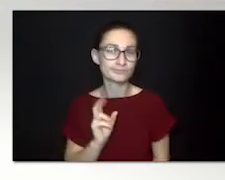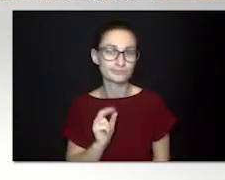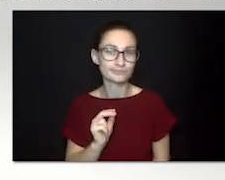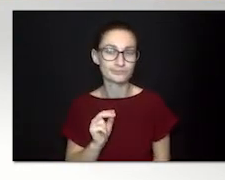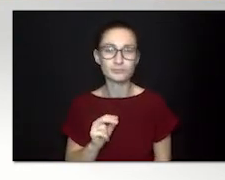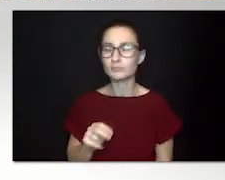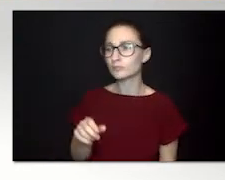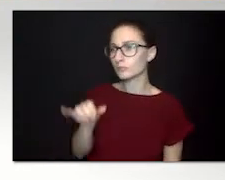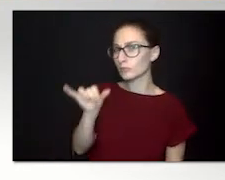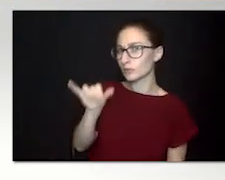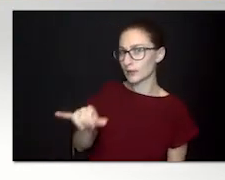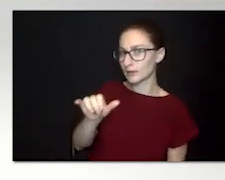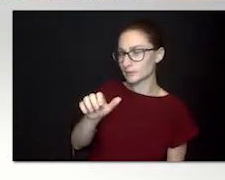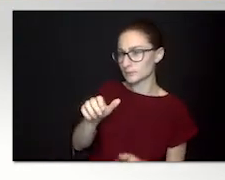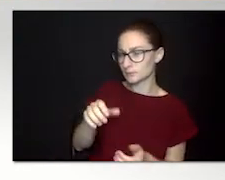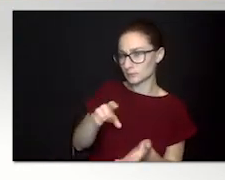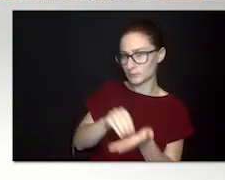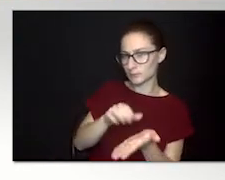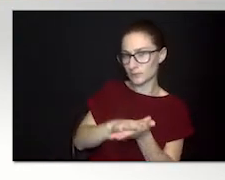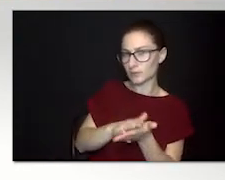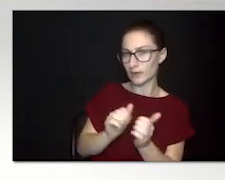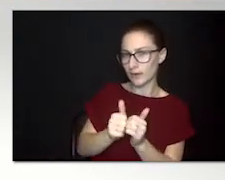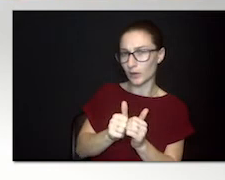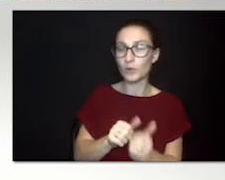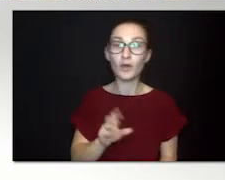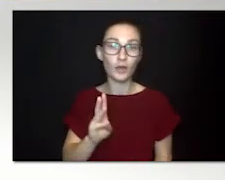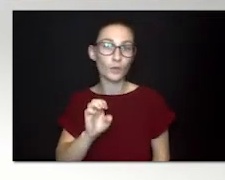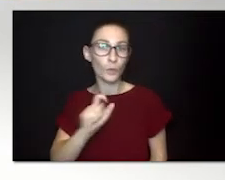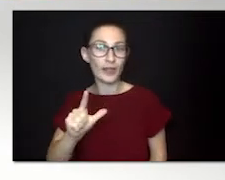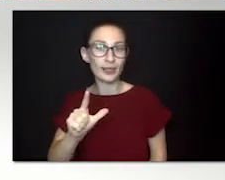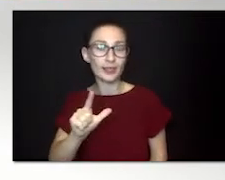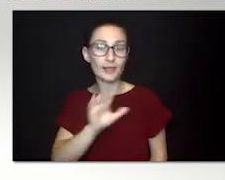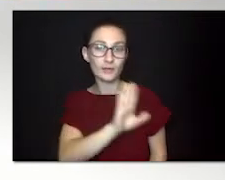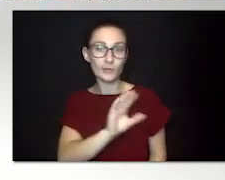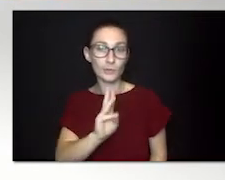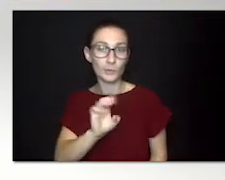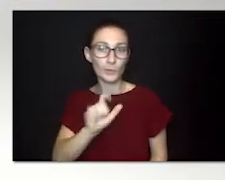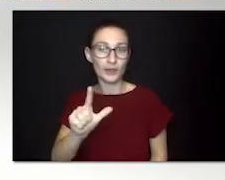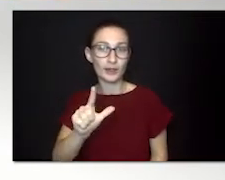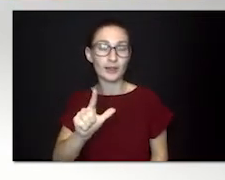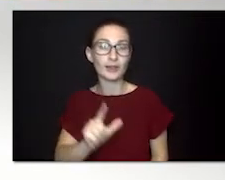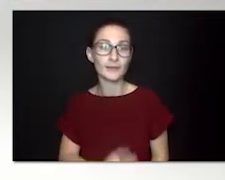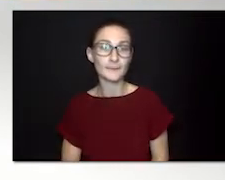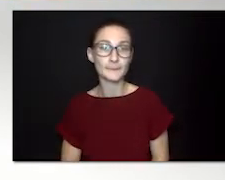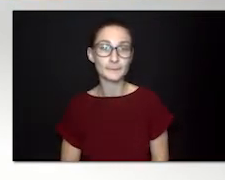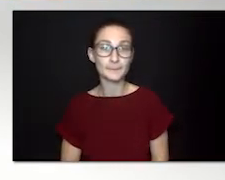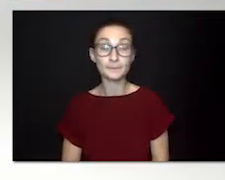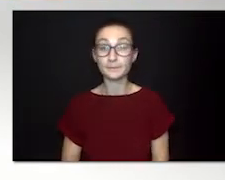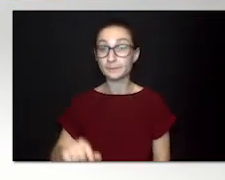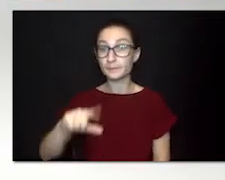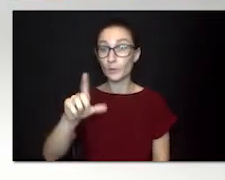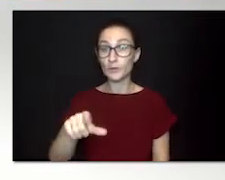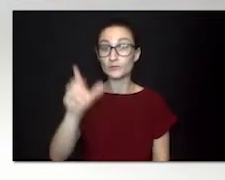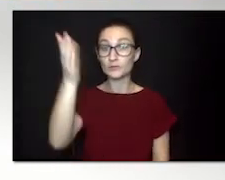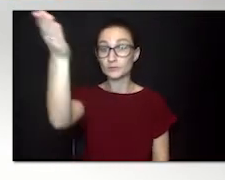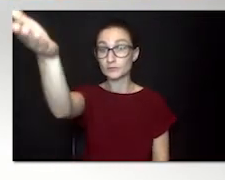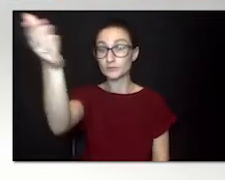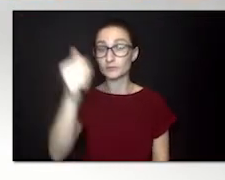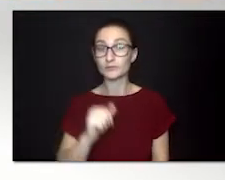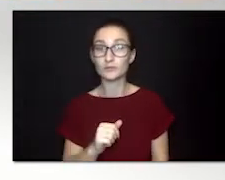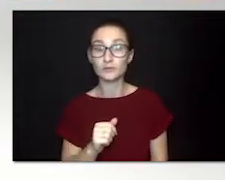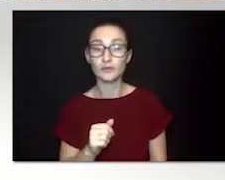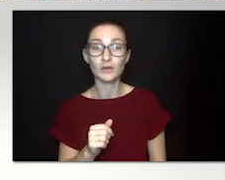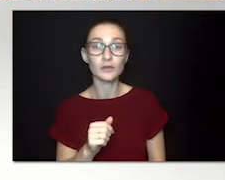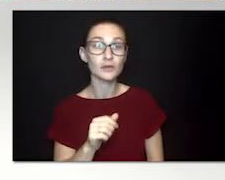Okay. What document would that fall under? Your will. In my will. Yep. Are there any questions in the back? We got one there?